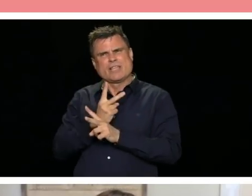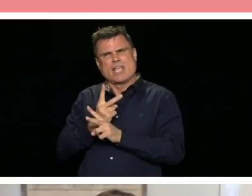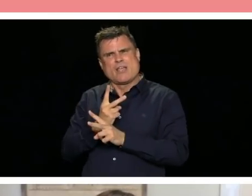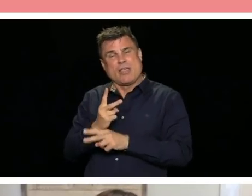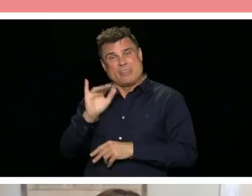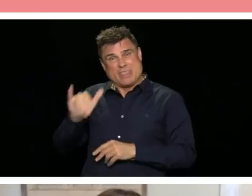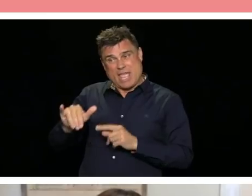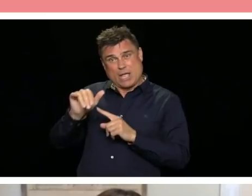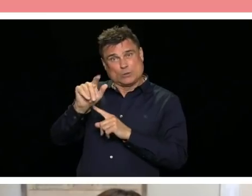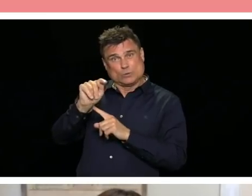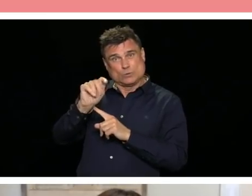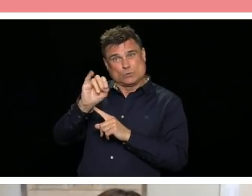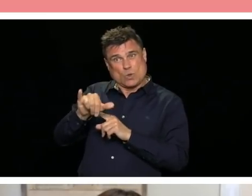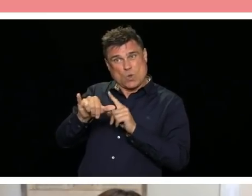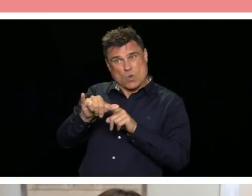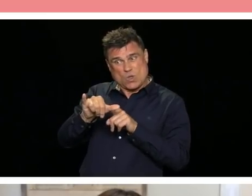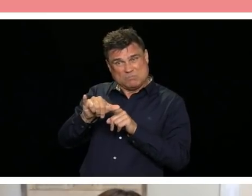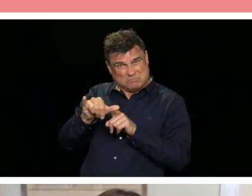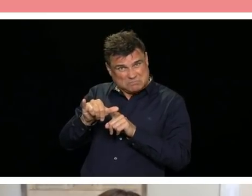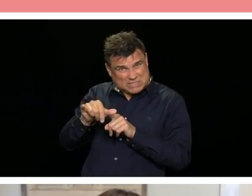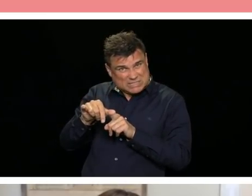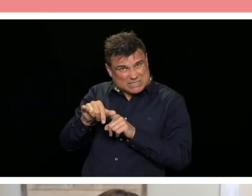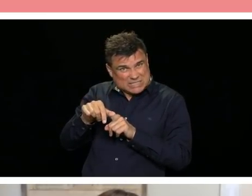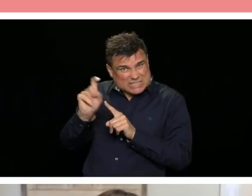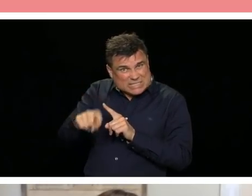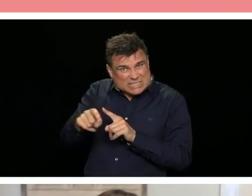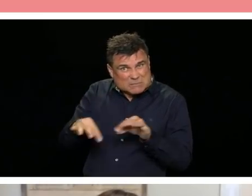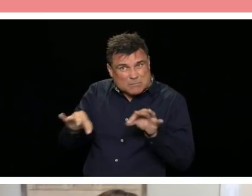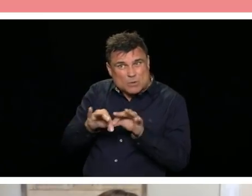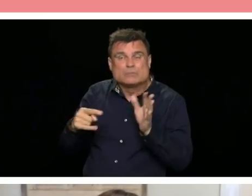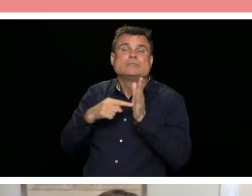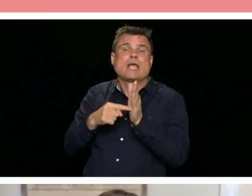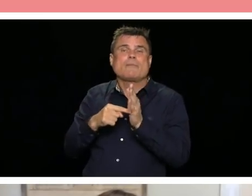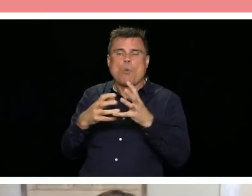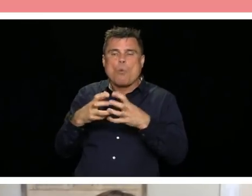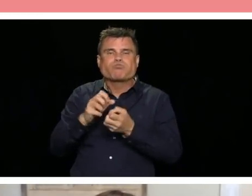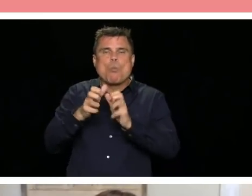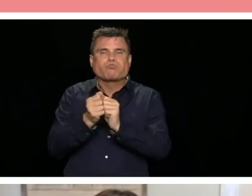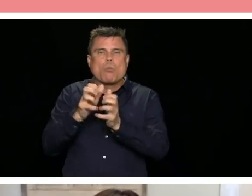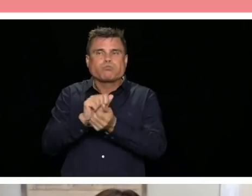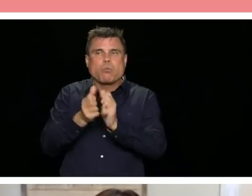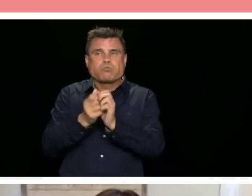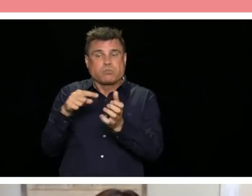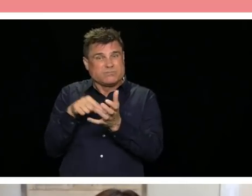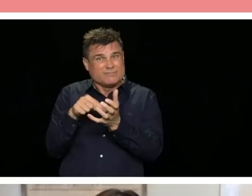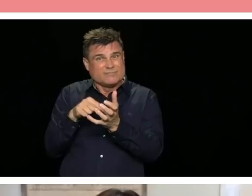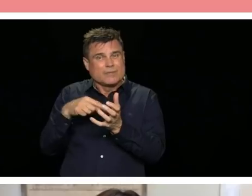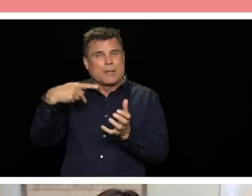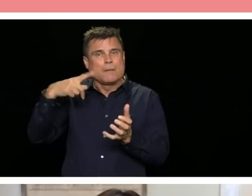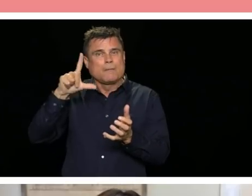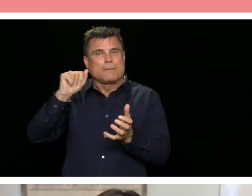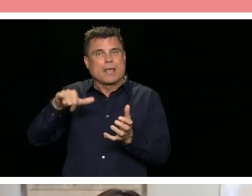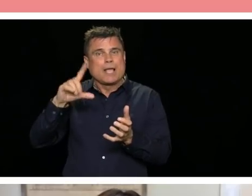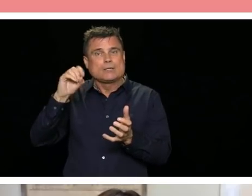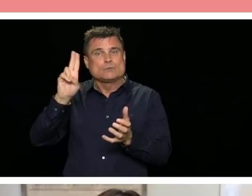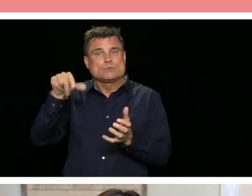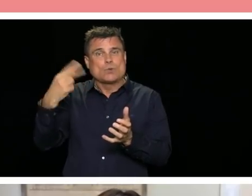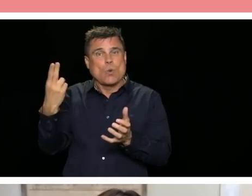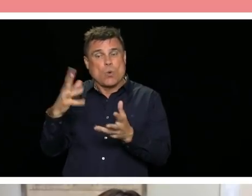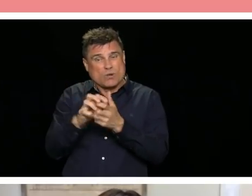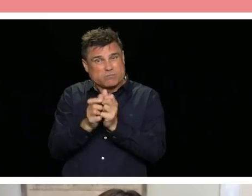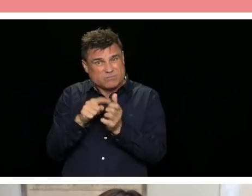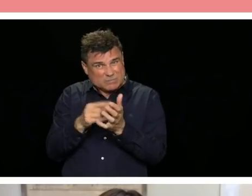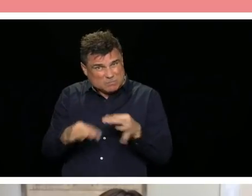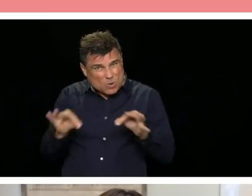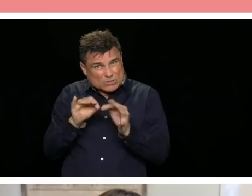We know that it could be a fomite or something that the virus could travel on, whereas sand and water we're